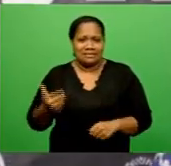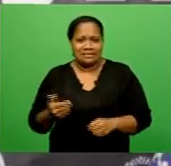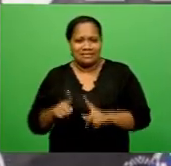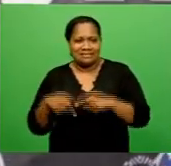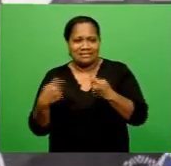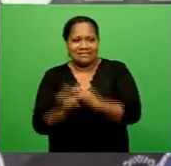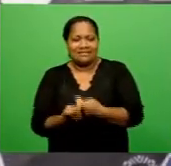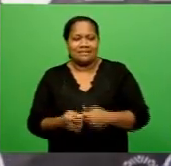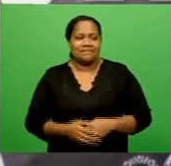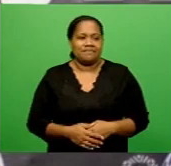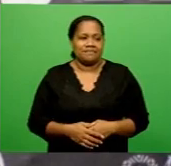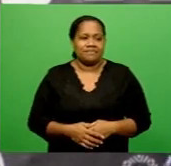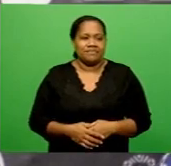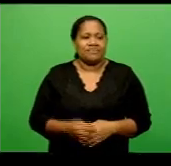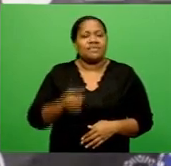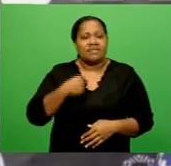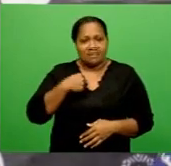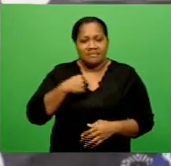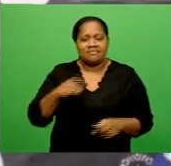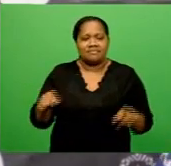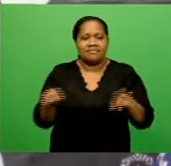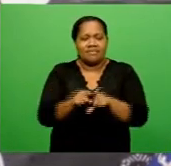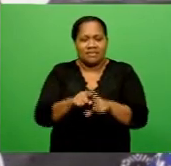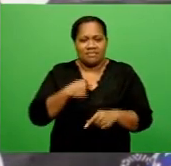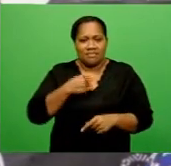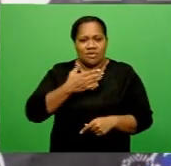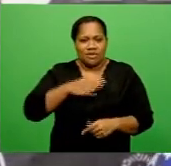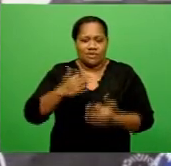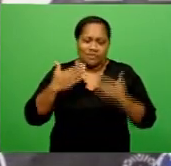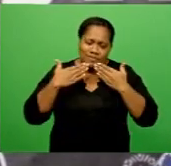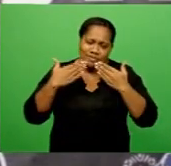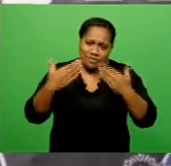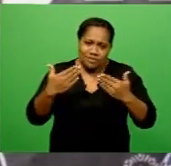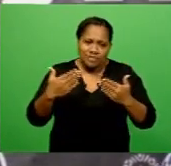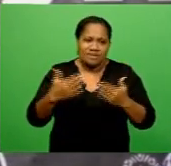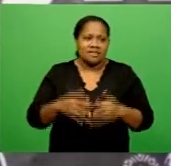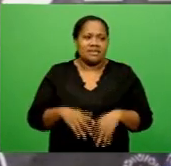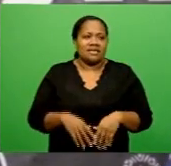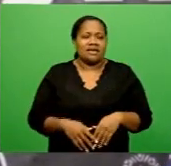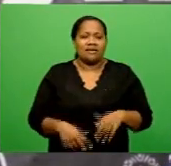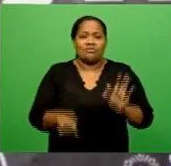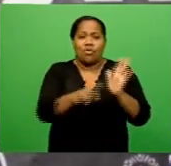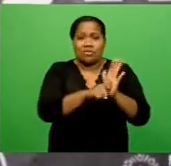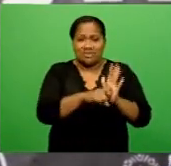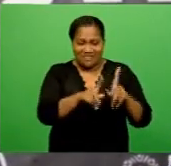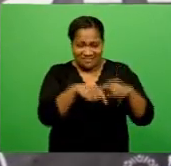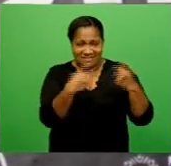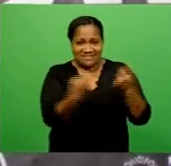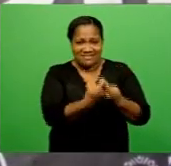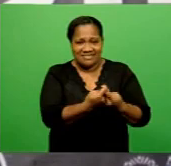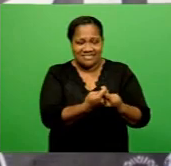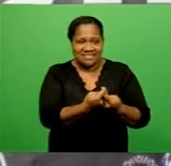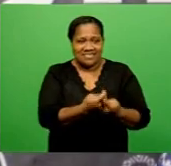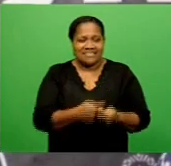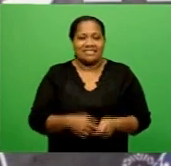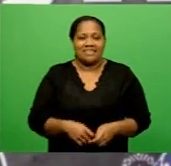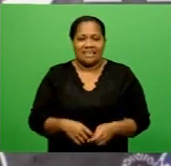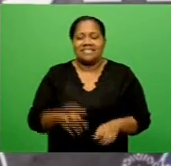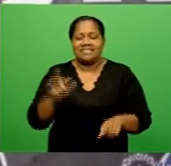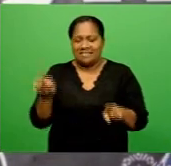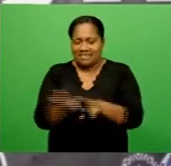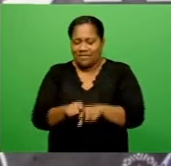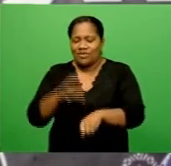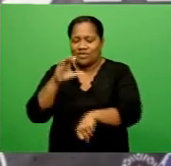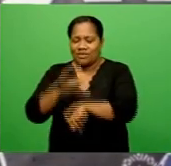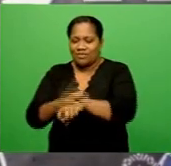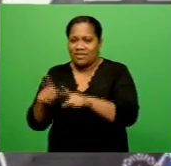And also I want to salute the Raiwasa for giving us a good final, and also for the police team for giving their